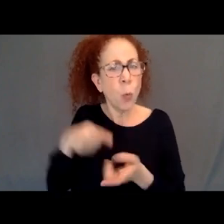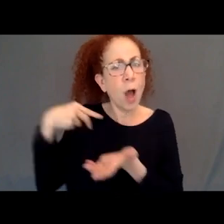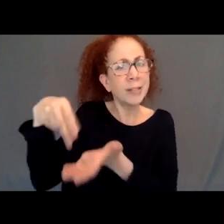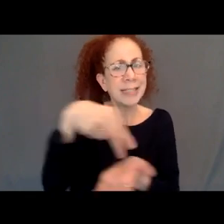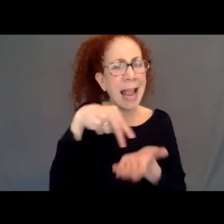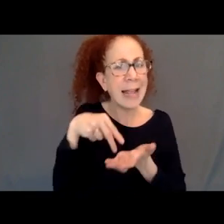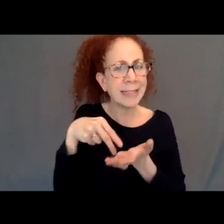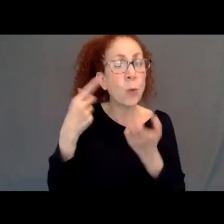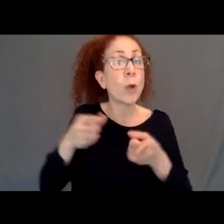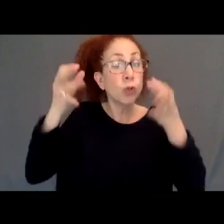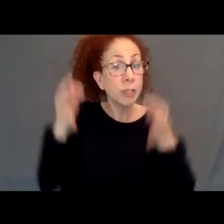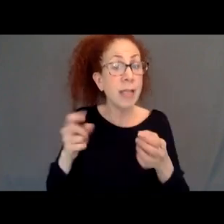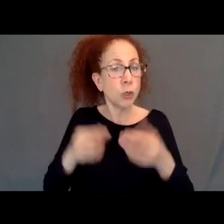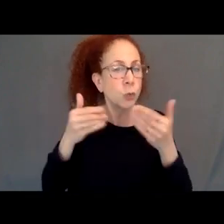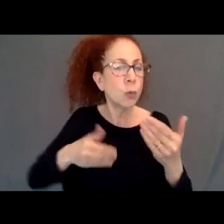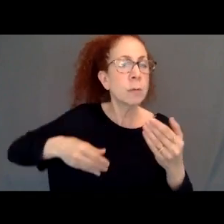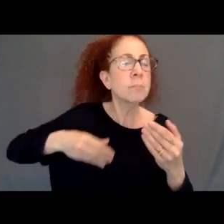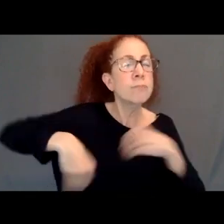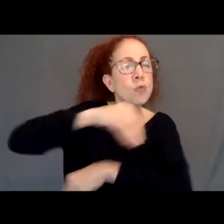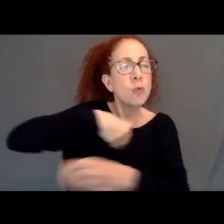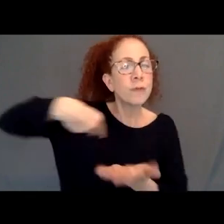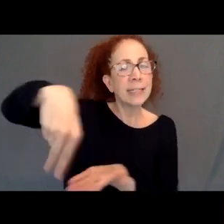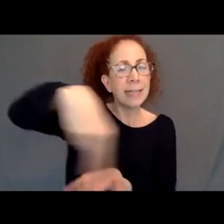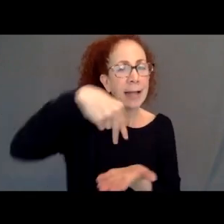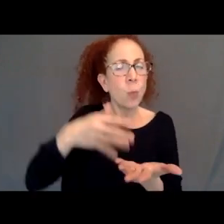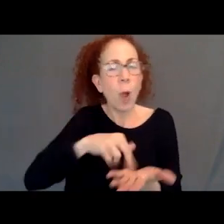practice when you choose to start moving and dance?